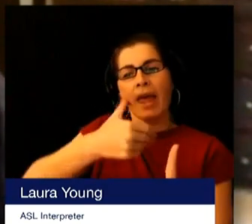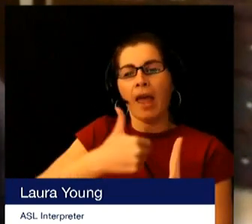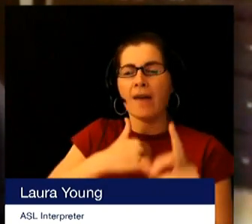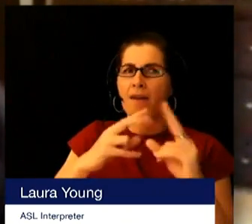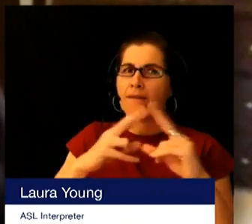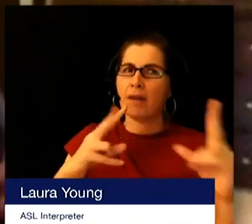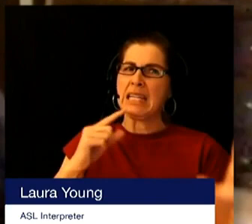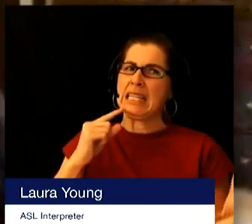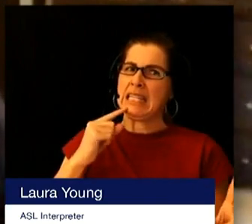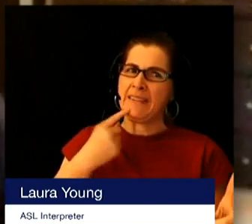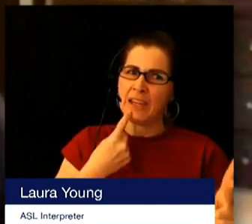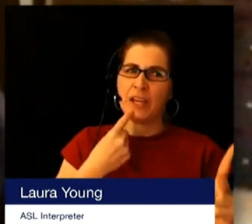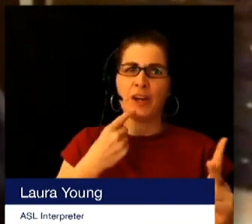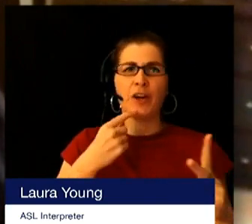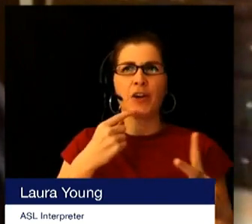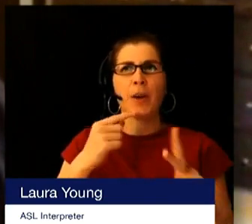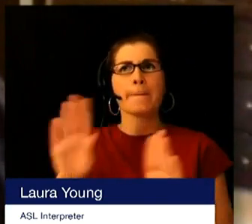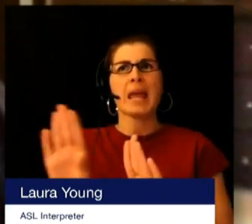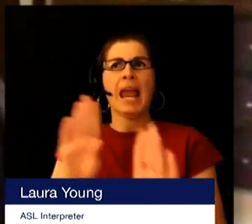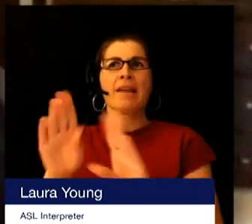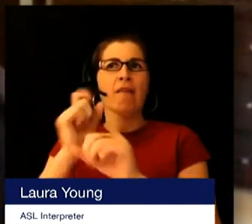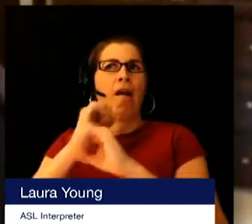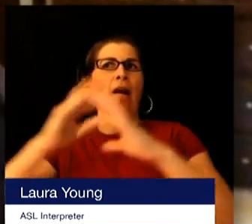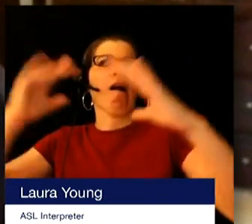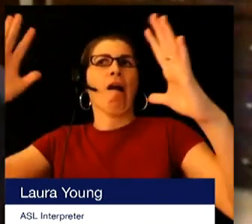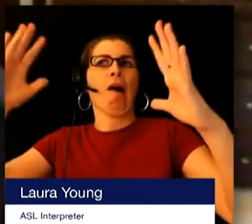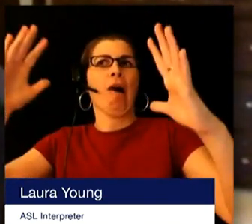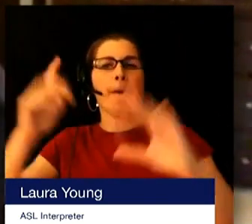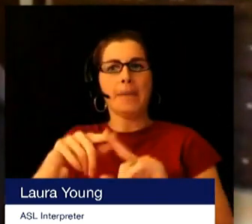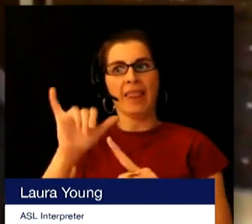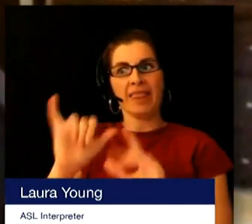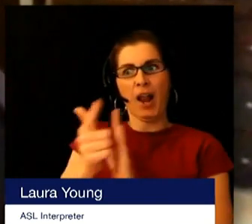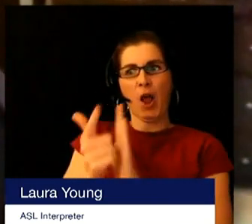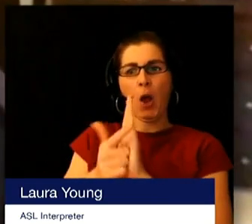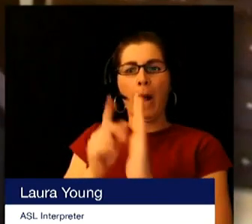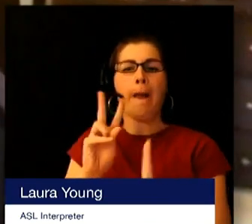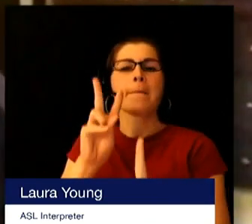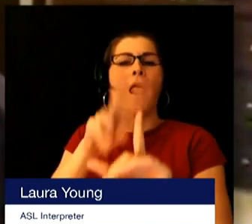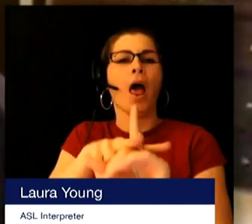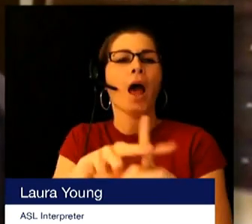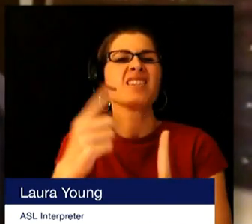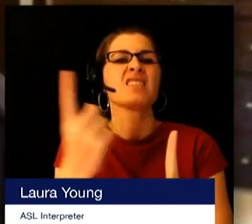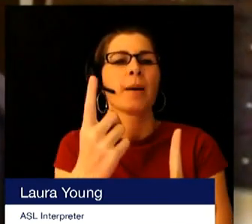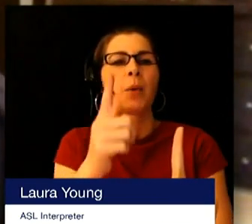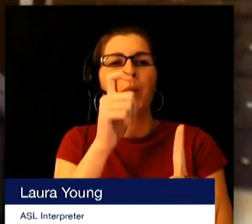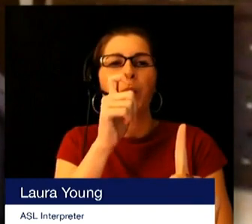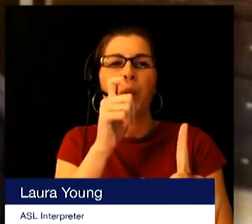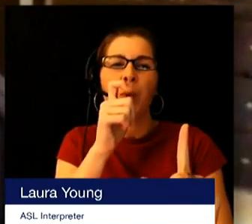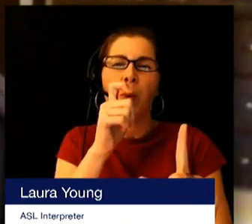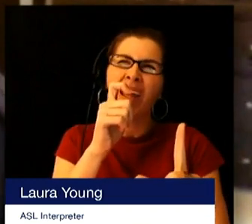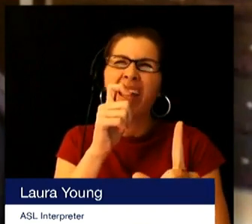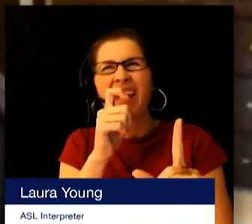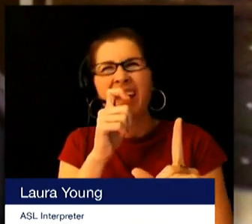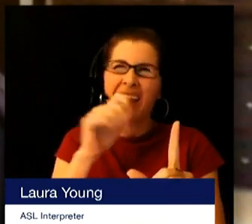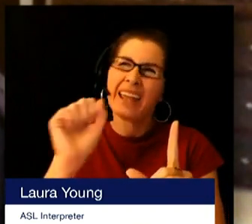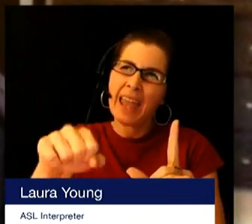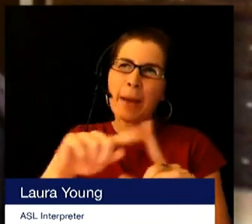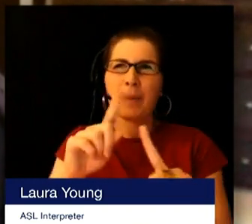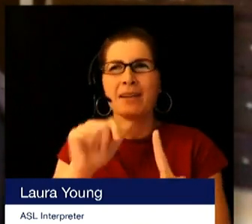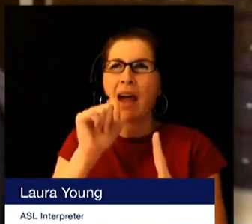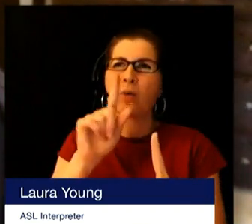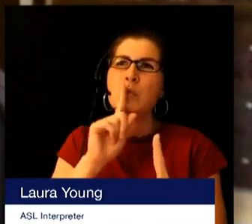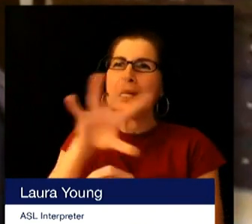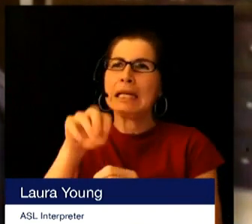kind of a behavior, but it ends up getting applied to someone that may fall within its letter, but really doesn't belong within its